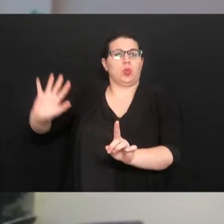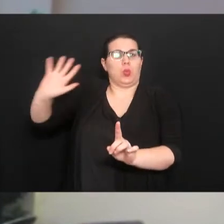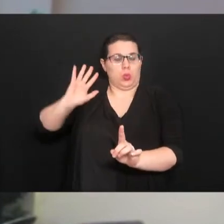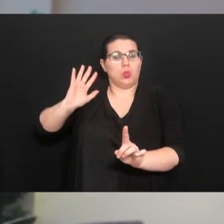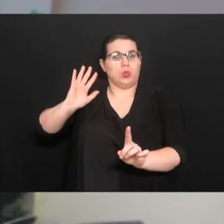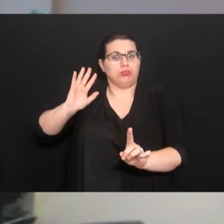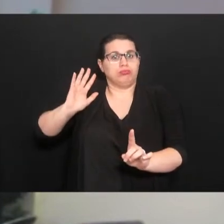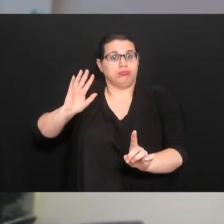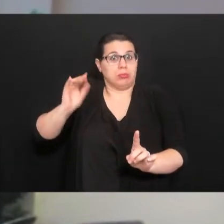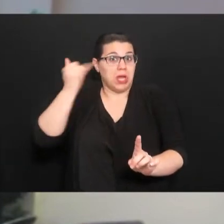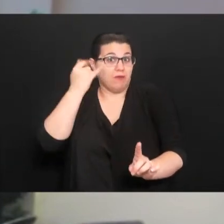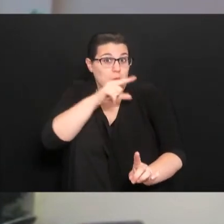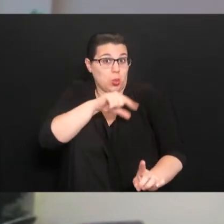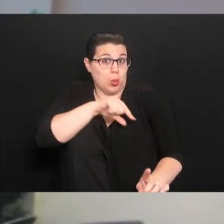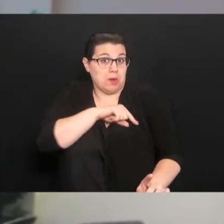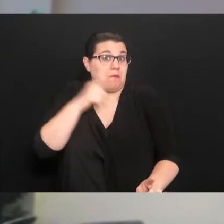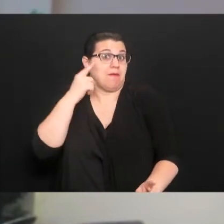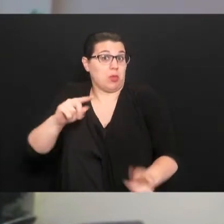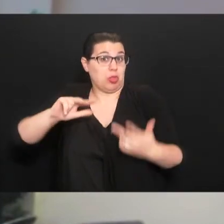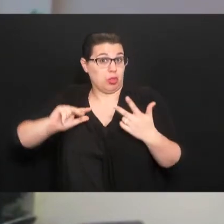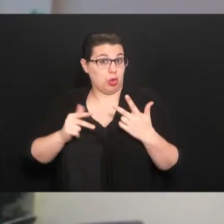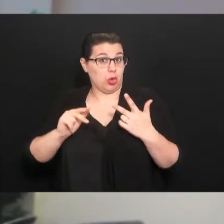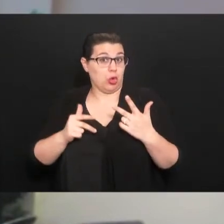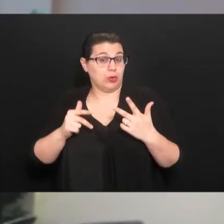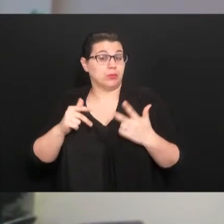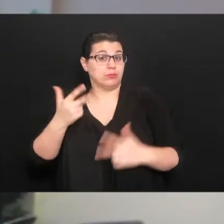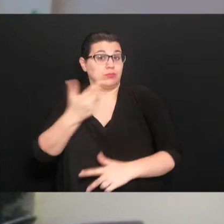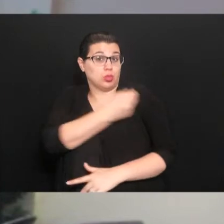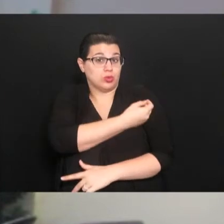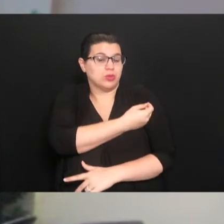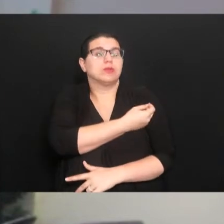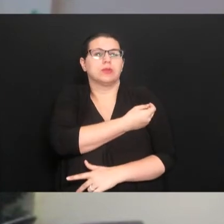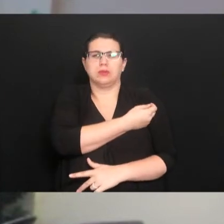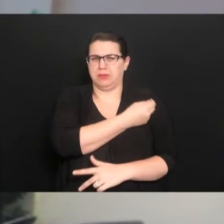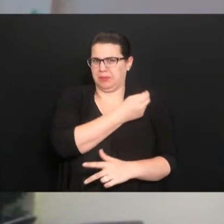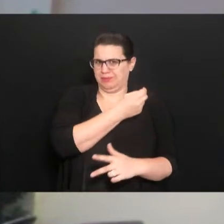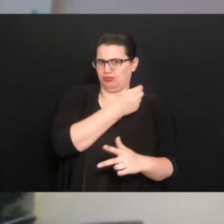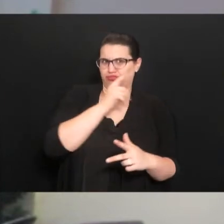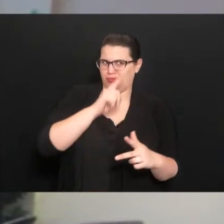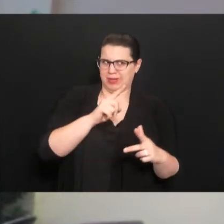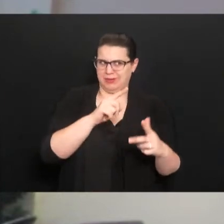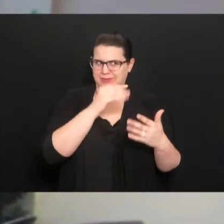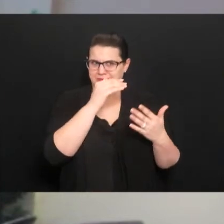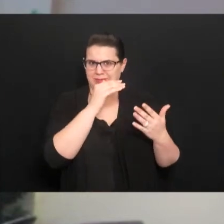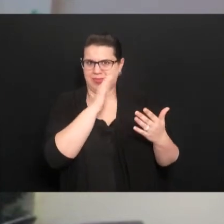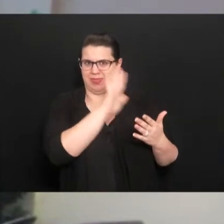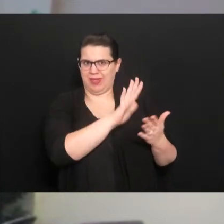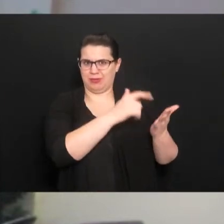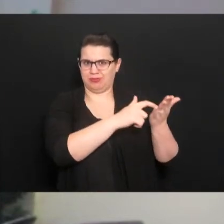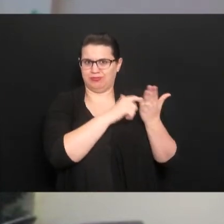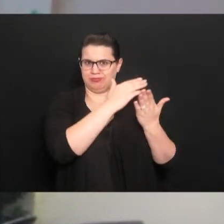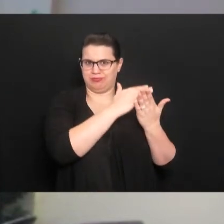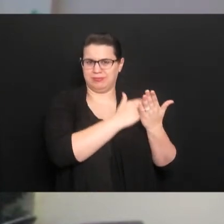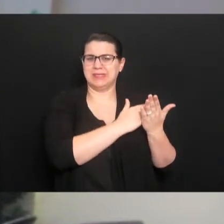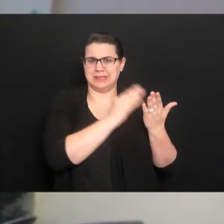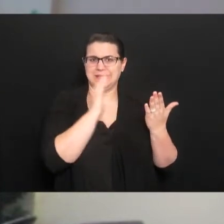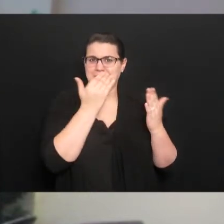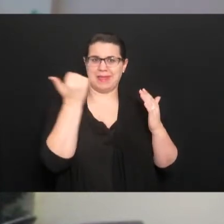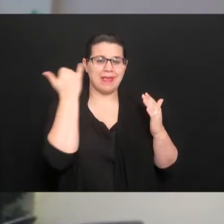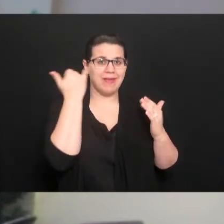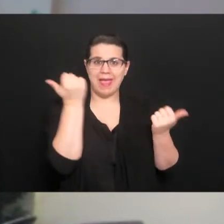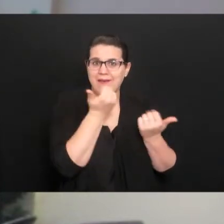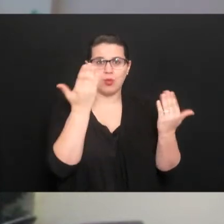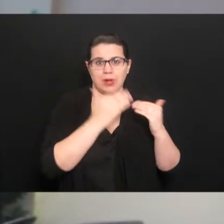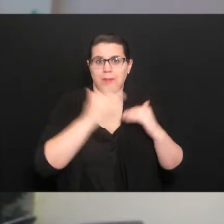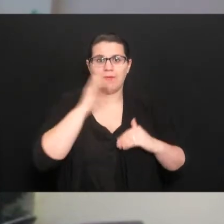and based on those criteria, we believe that every West Virginian 18 and older can fit into one such